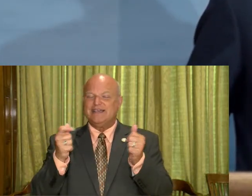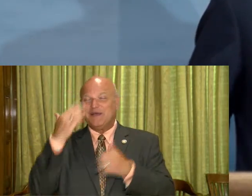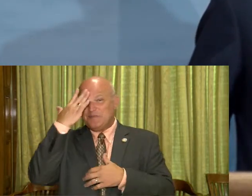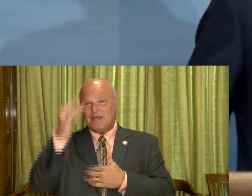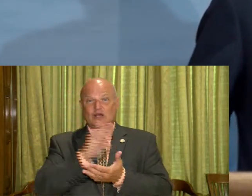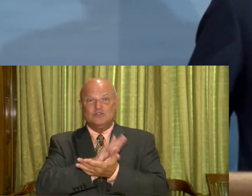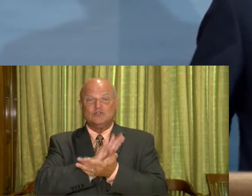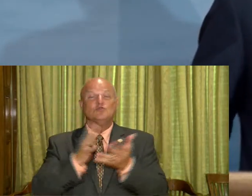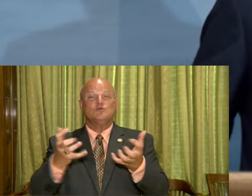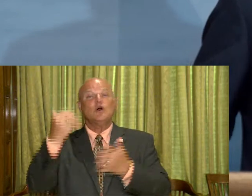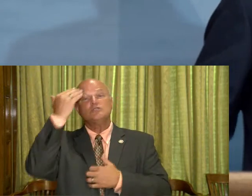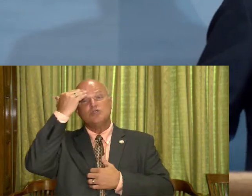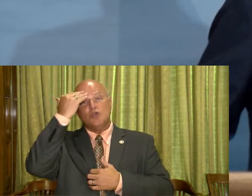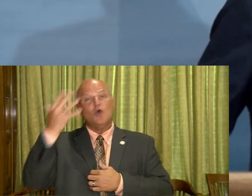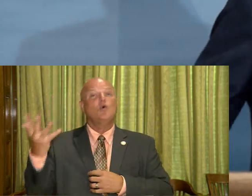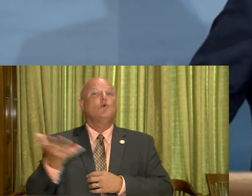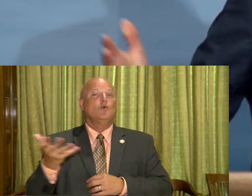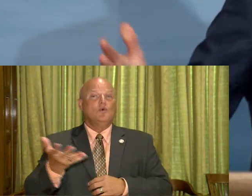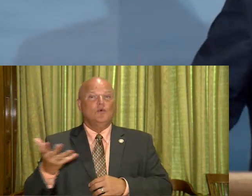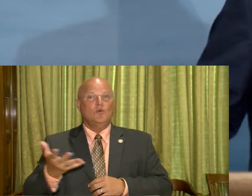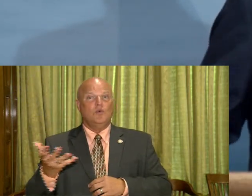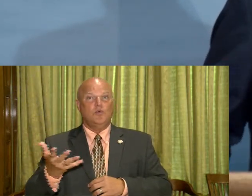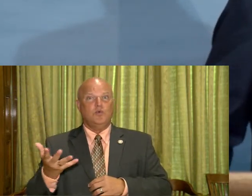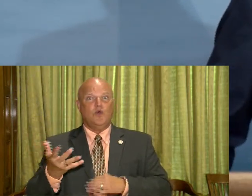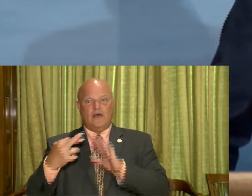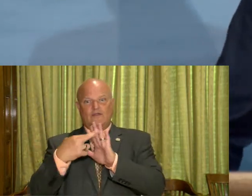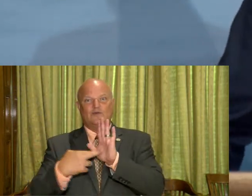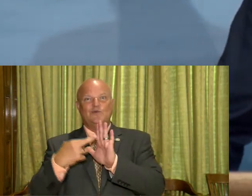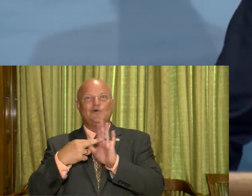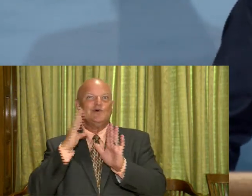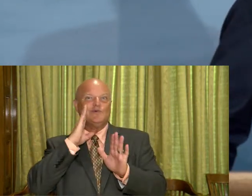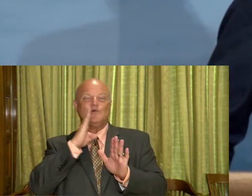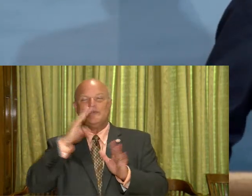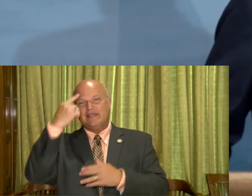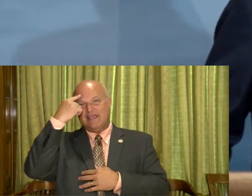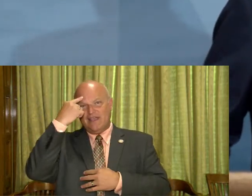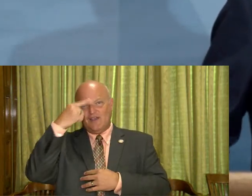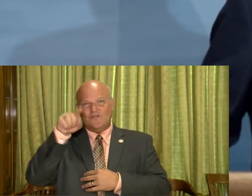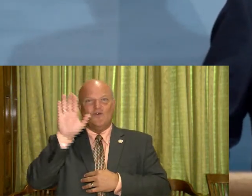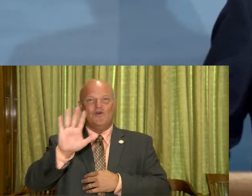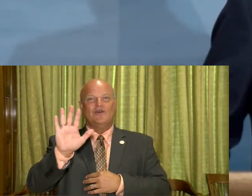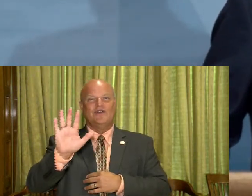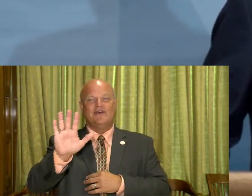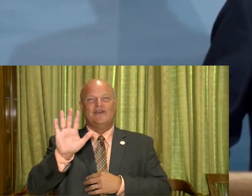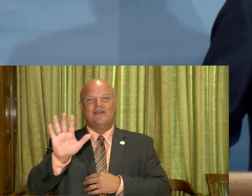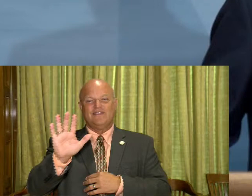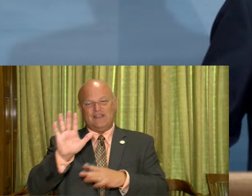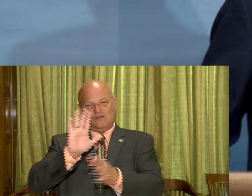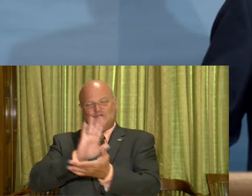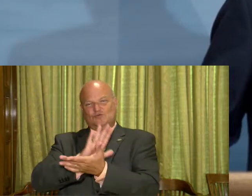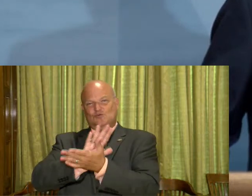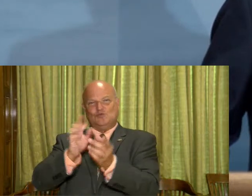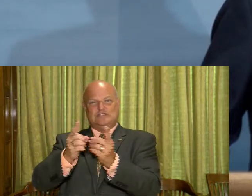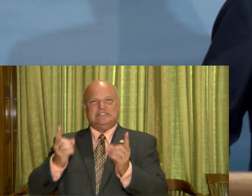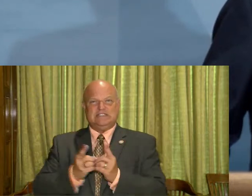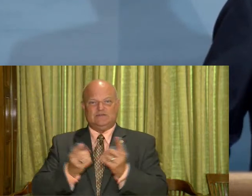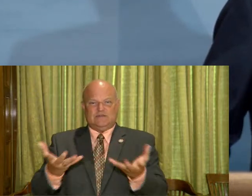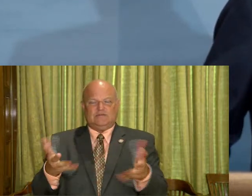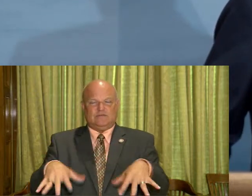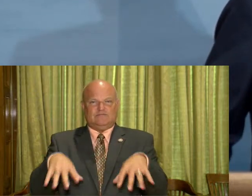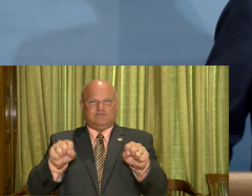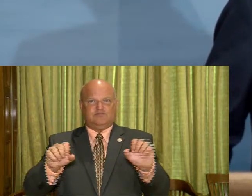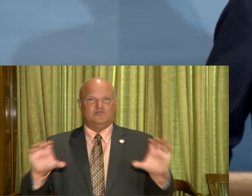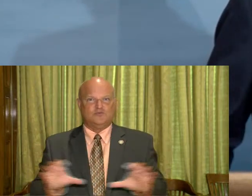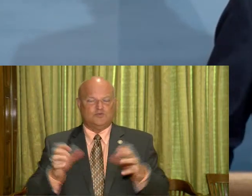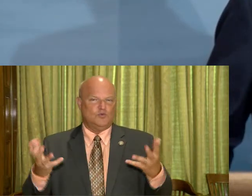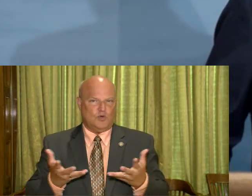the schools want to know what the ground rules are for their own school district. And